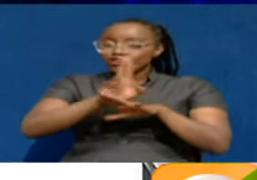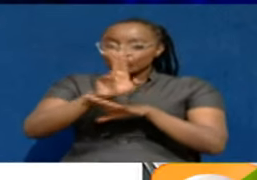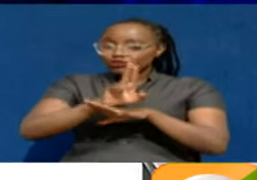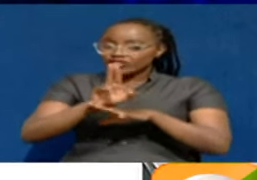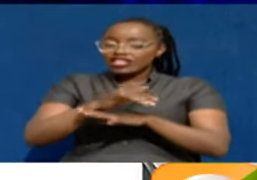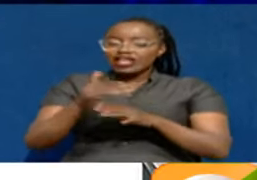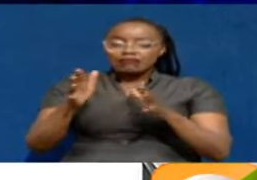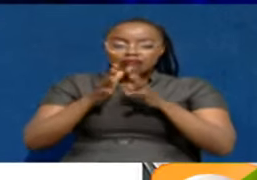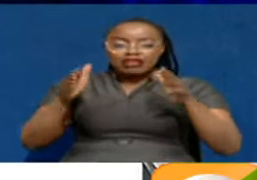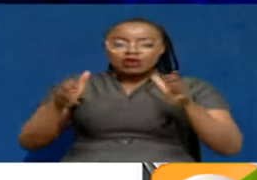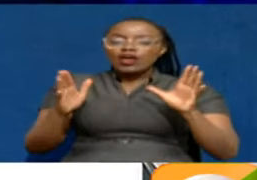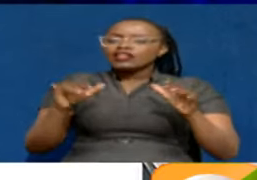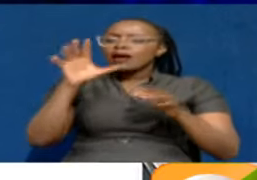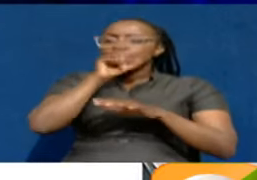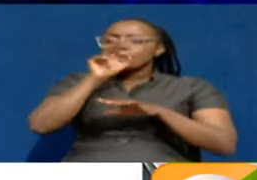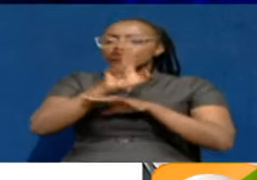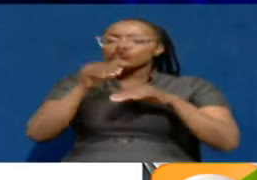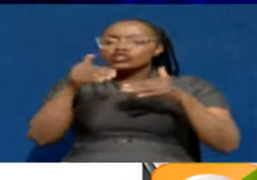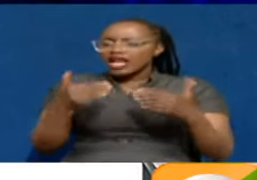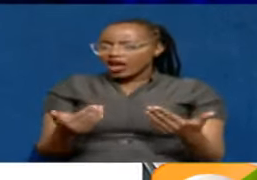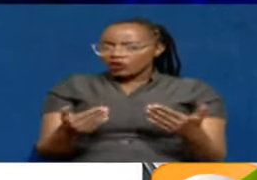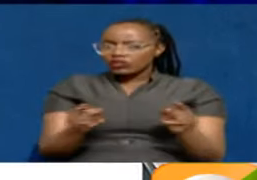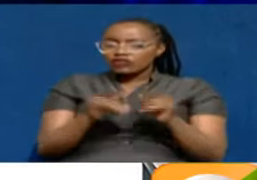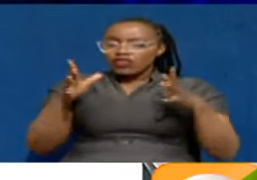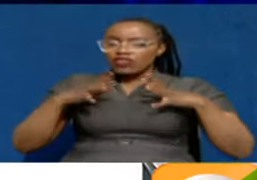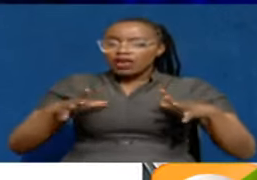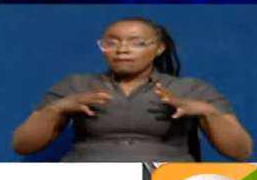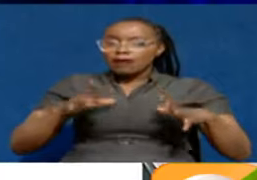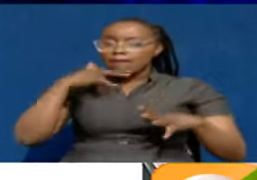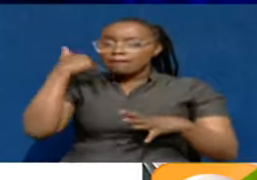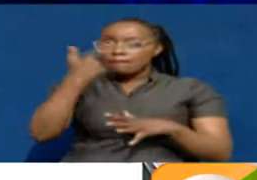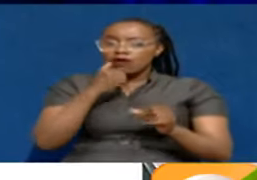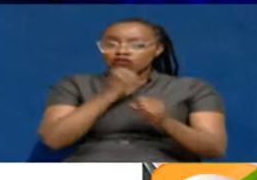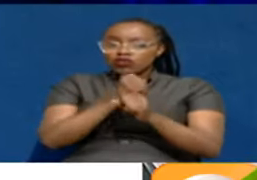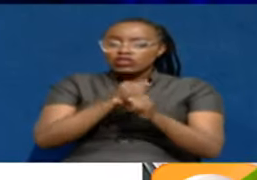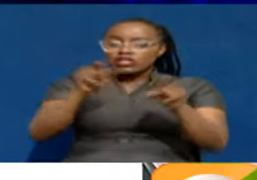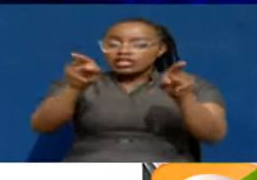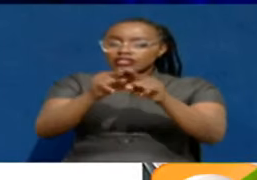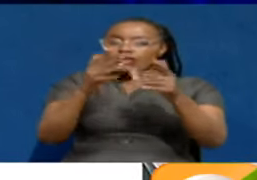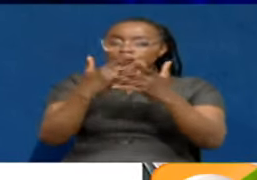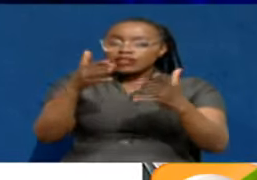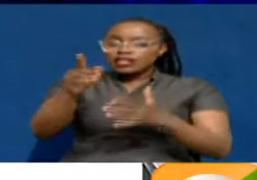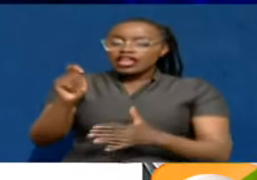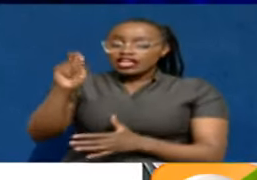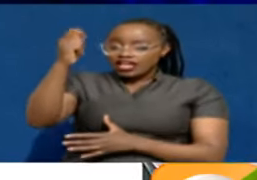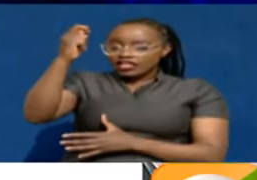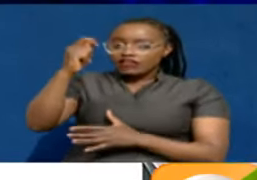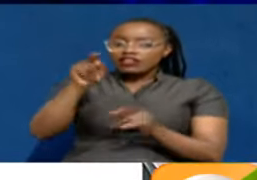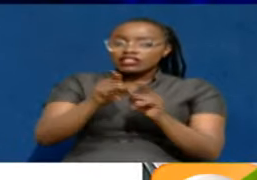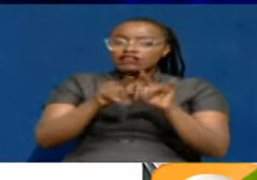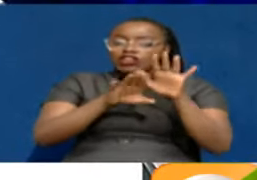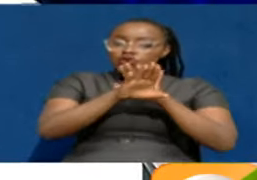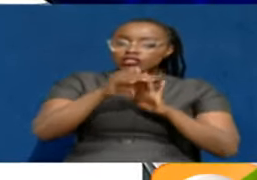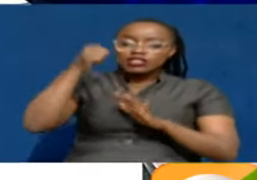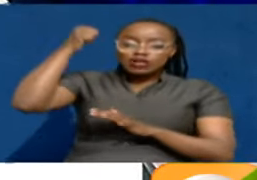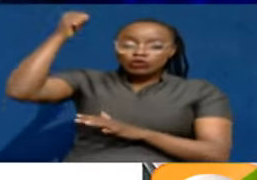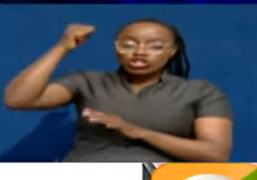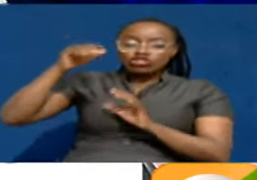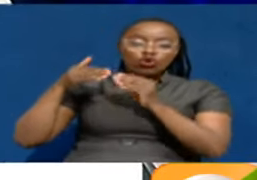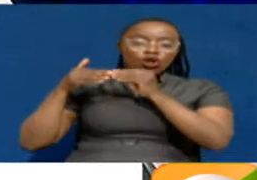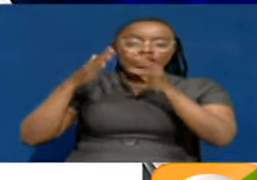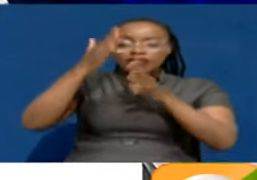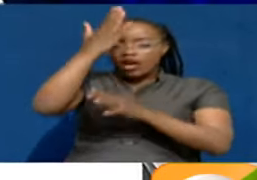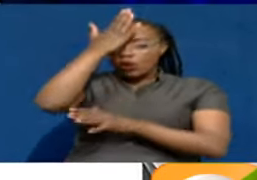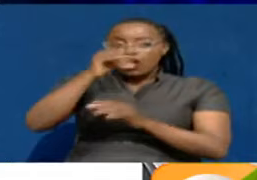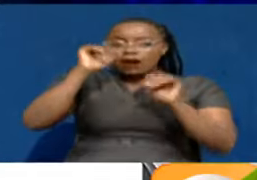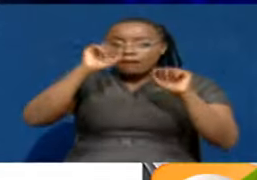largely. Mm. Taken advantage of by people who do exactly the same things here in Kenya, where you access political leaders so